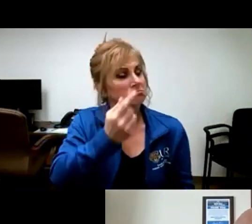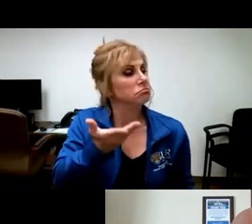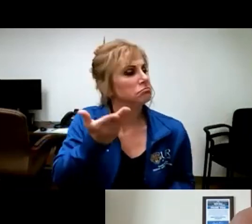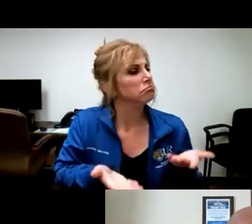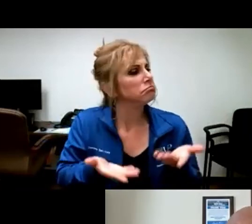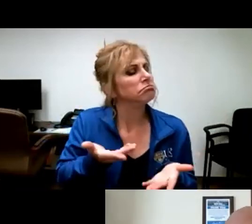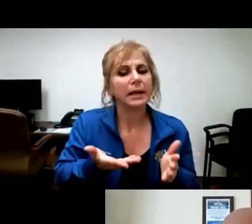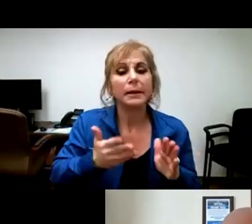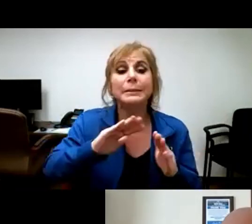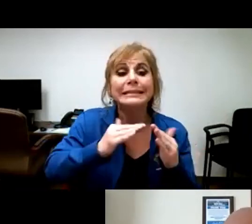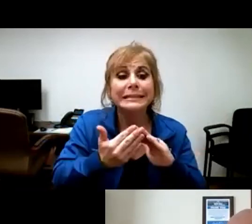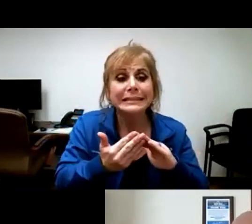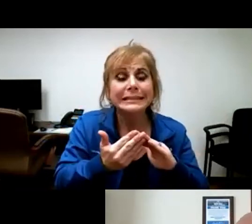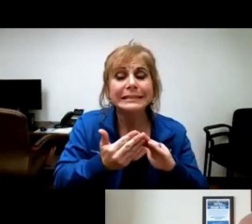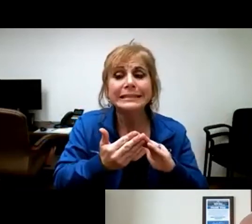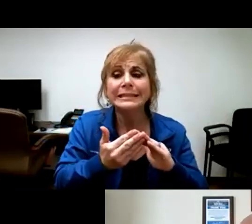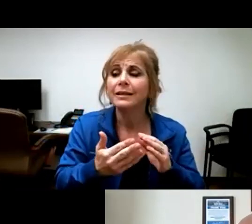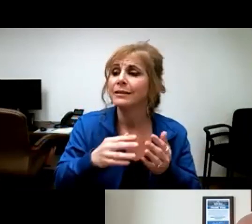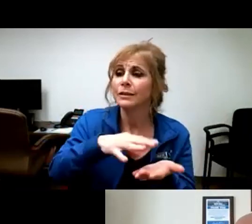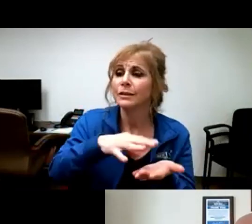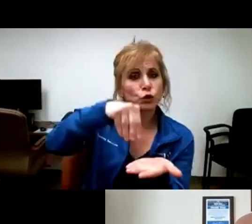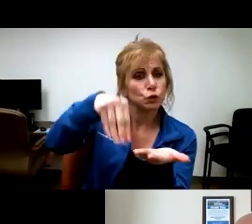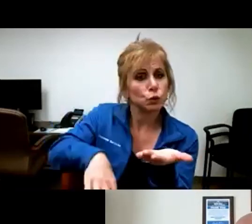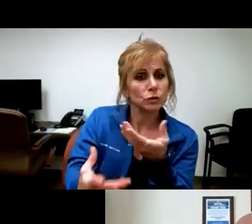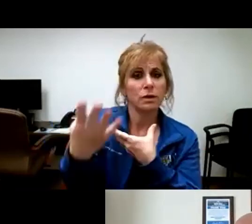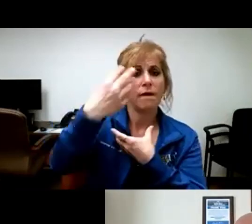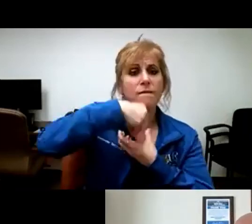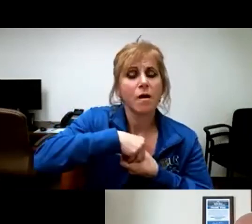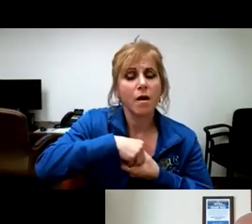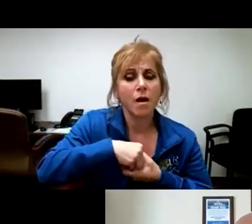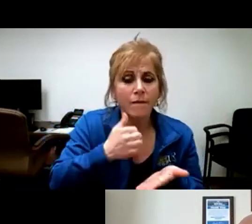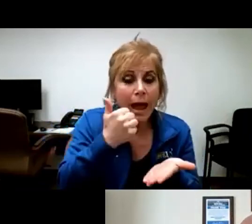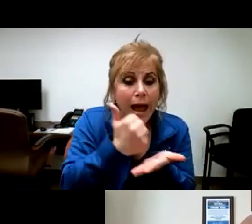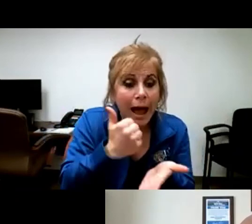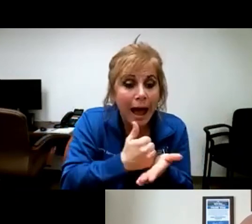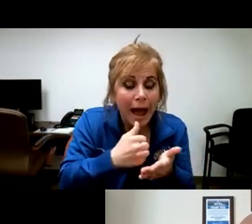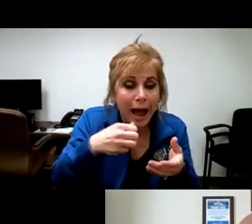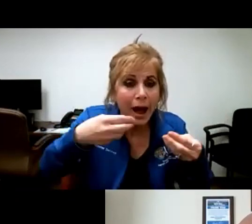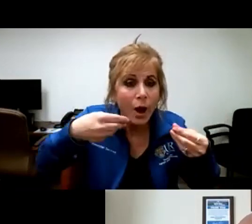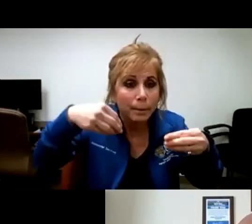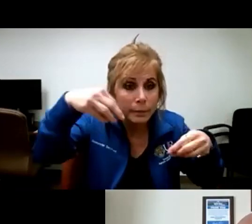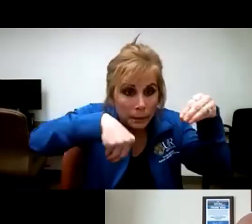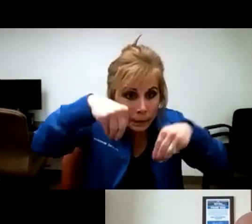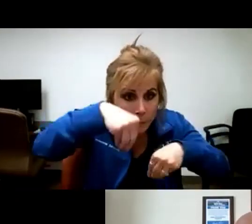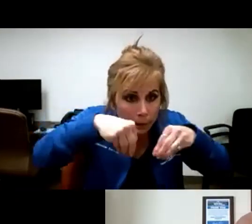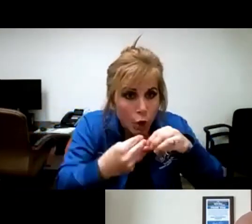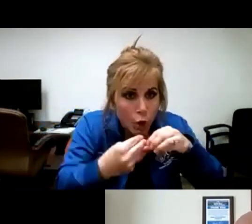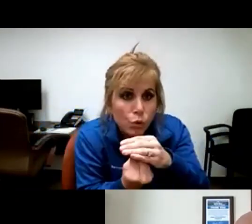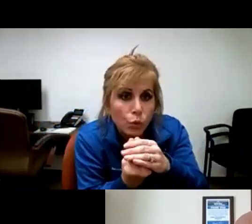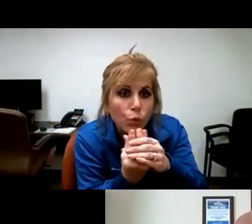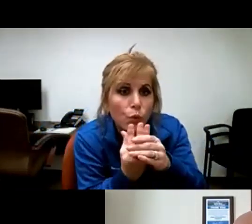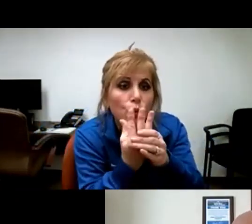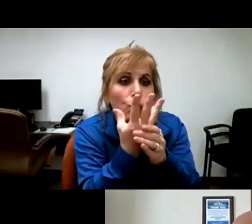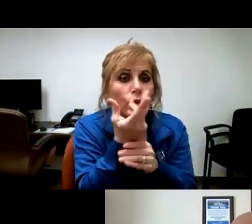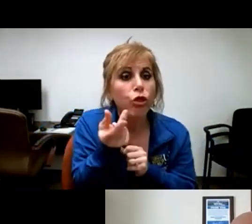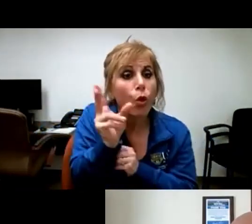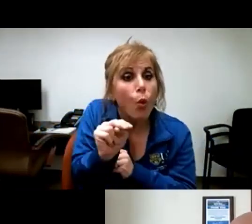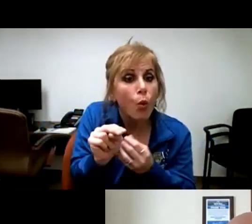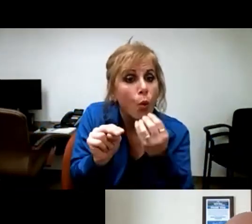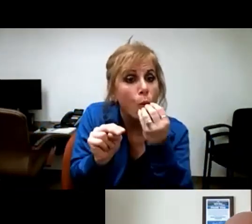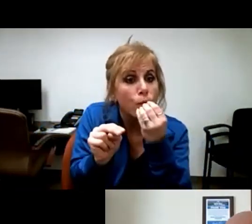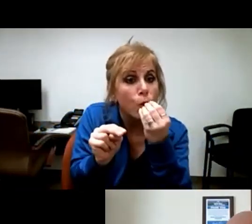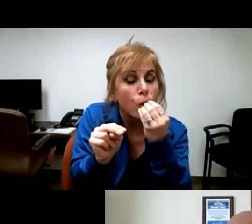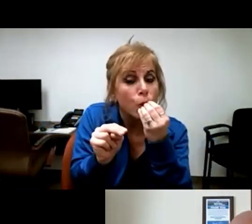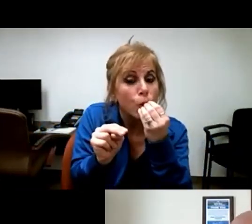doing this with students. And so we're allowing young people to understand what it takes to grow healthy foods, what it looks like, and those